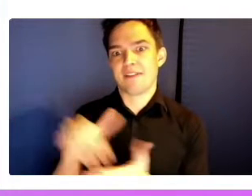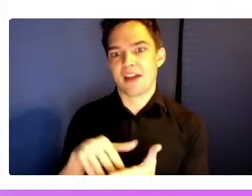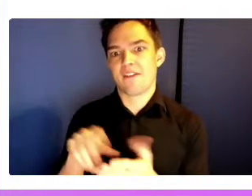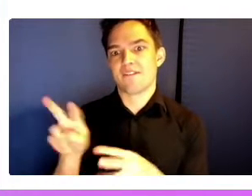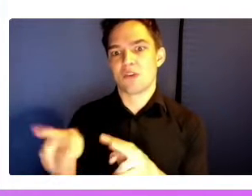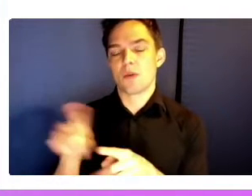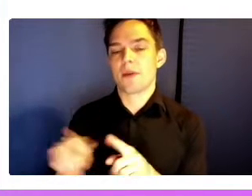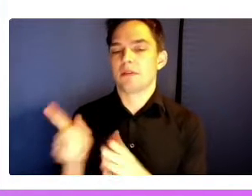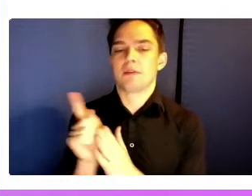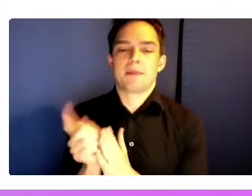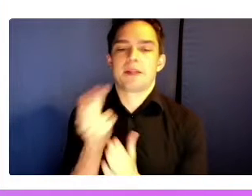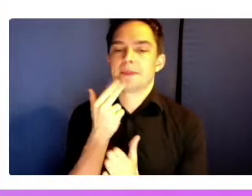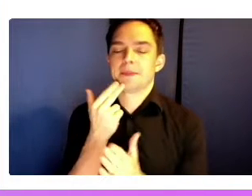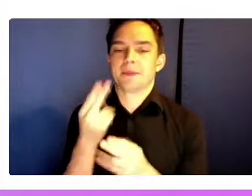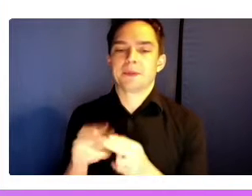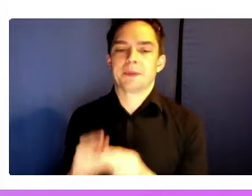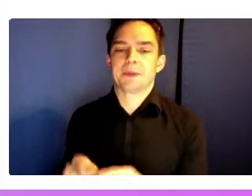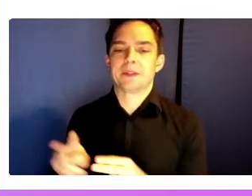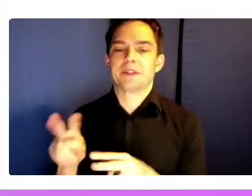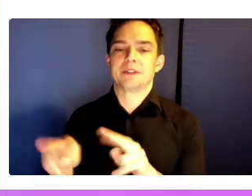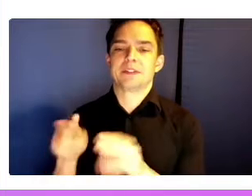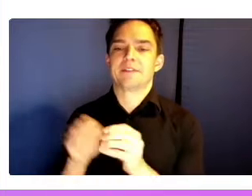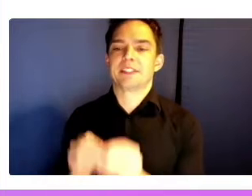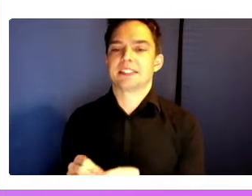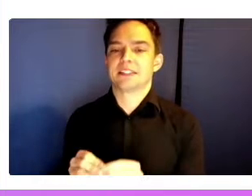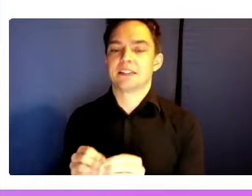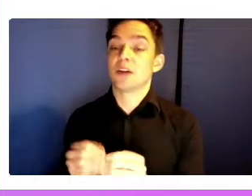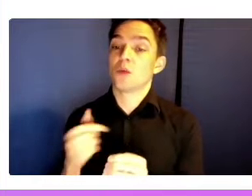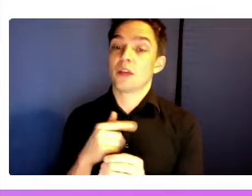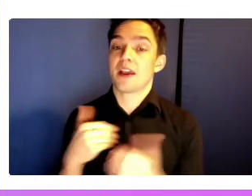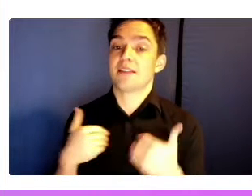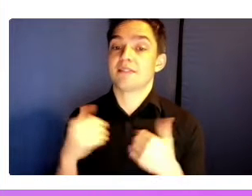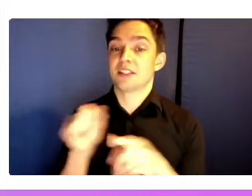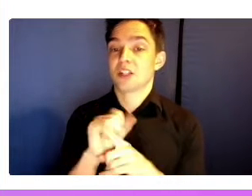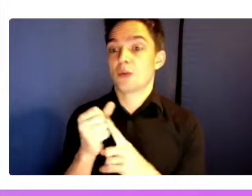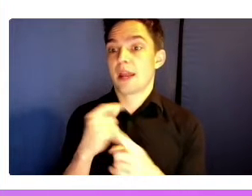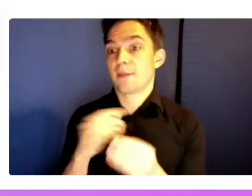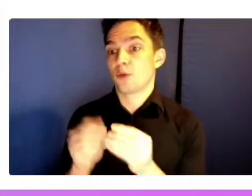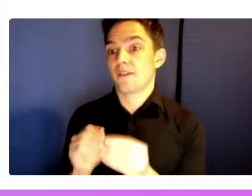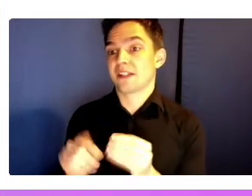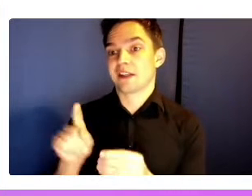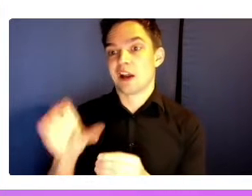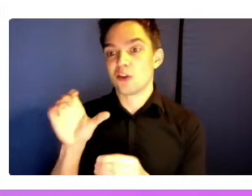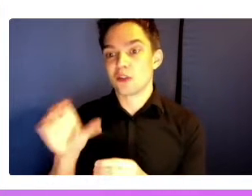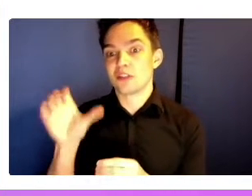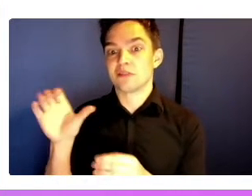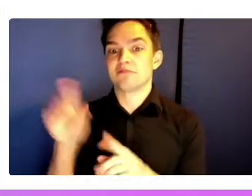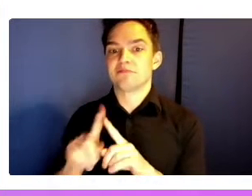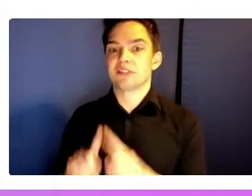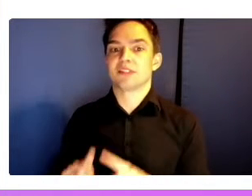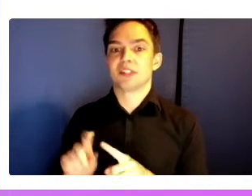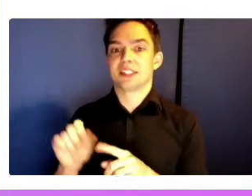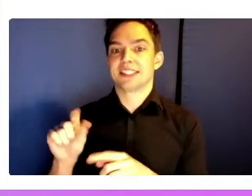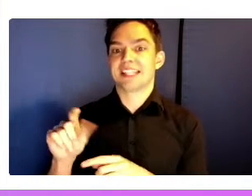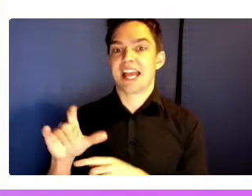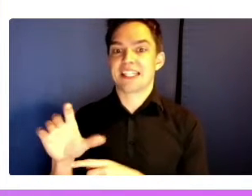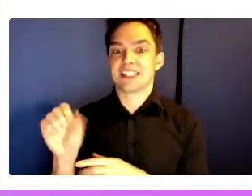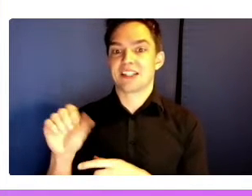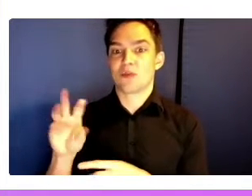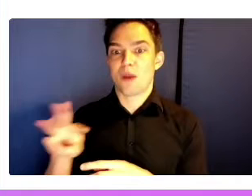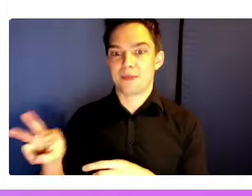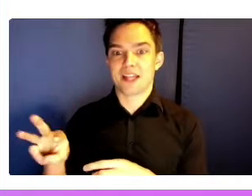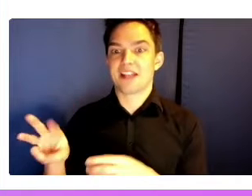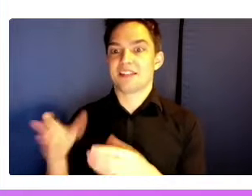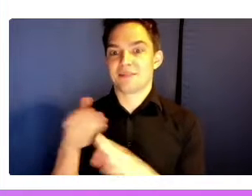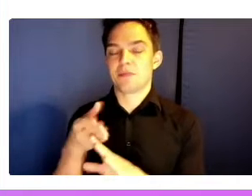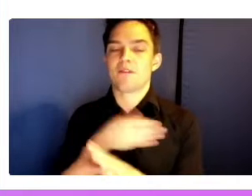to fix this issue. And actually, we had a situation where we were able to fix like hundreds of static site issues before we were able to fix